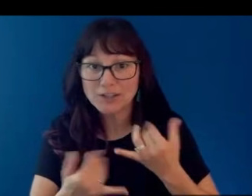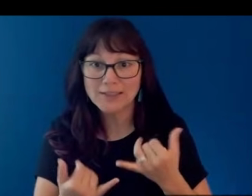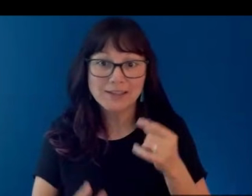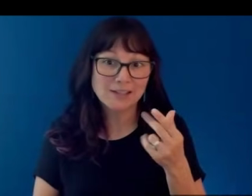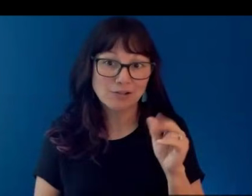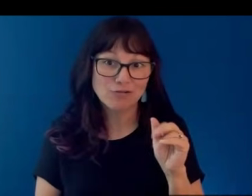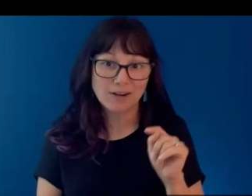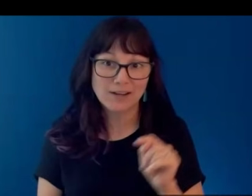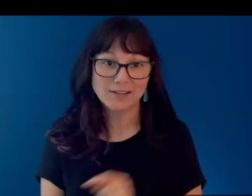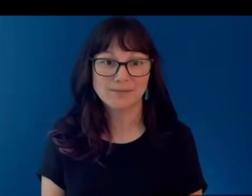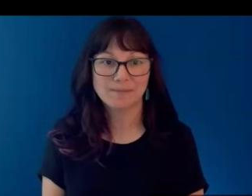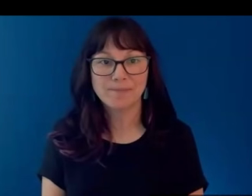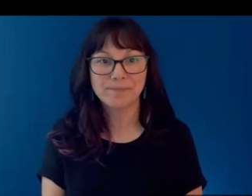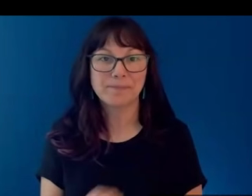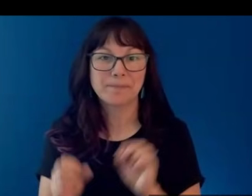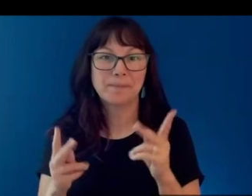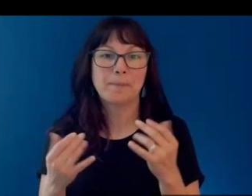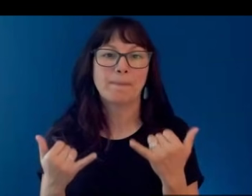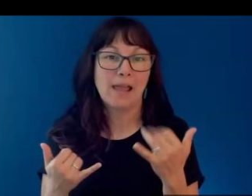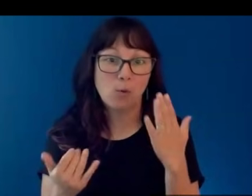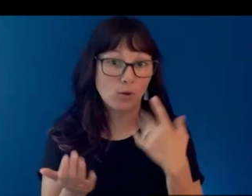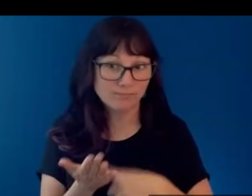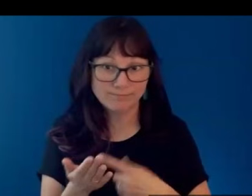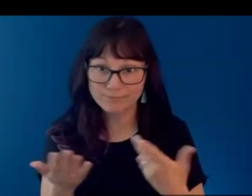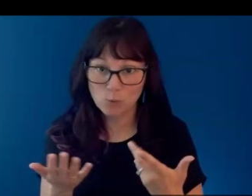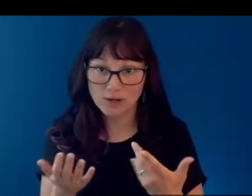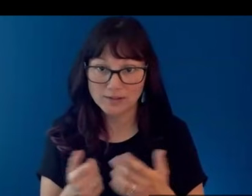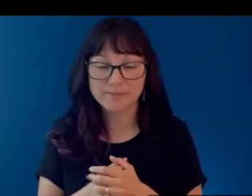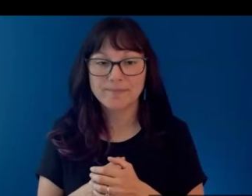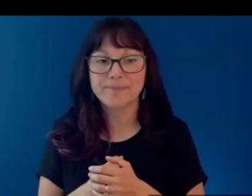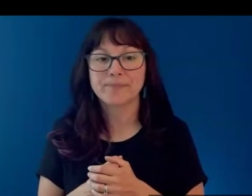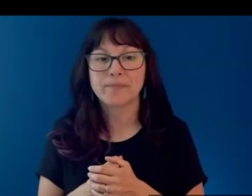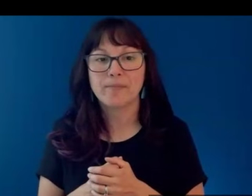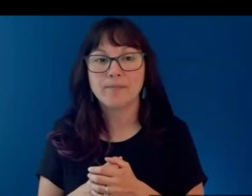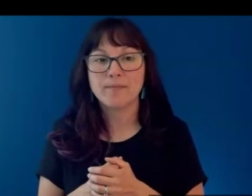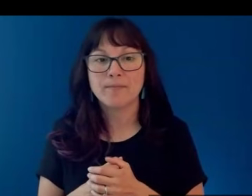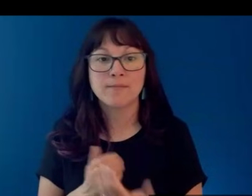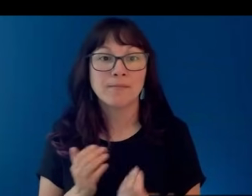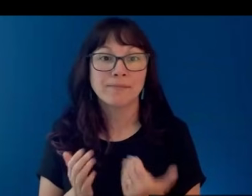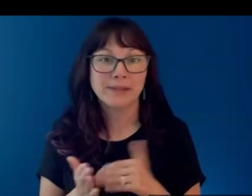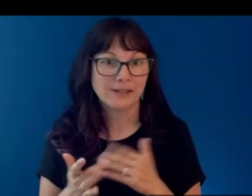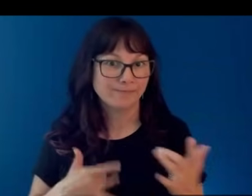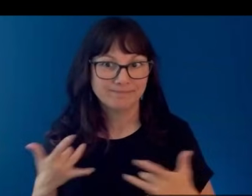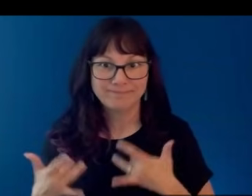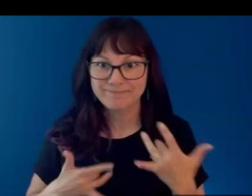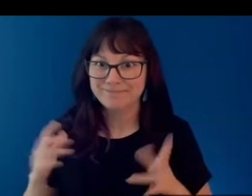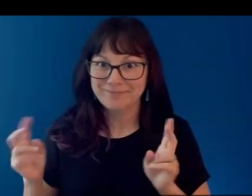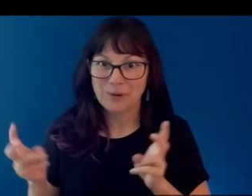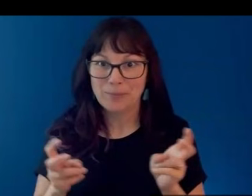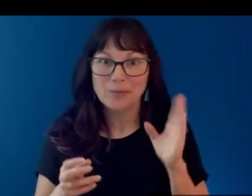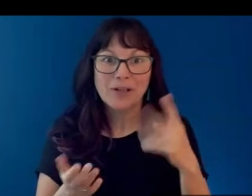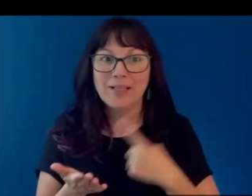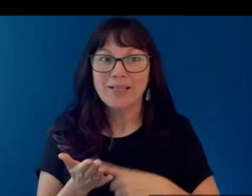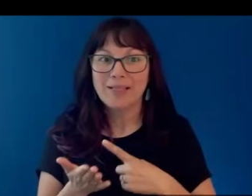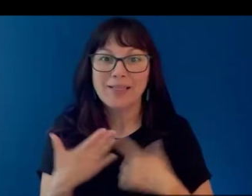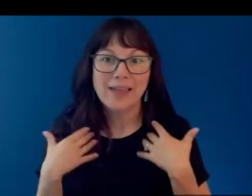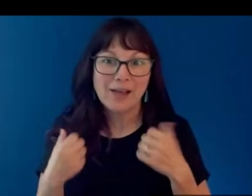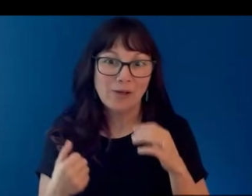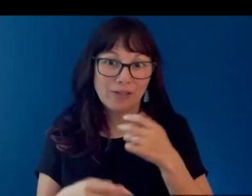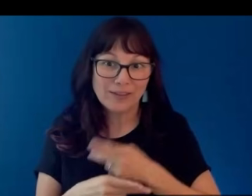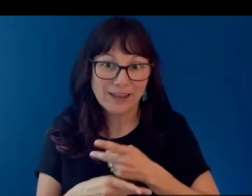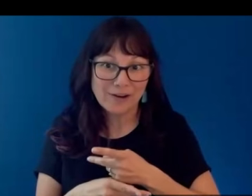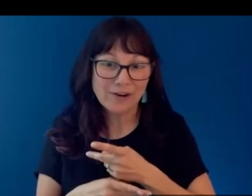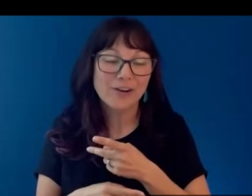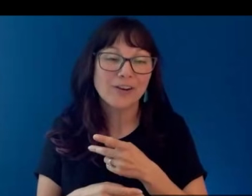grant. All right, so what are we going to talk about today? Again, very exciting topic. We're going to talk about healthcare, and we're